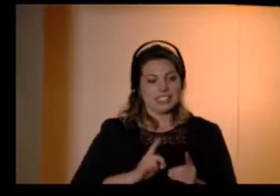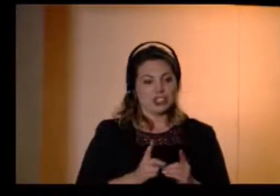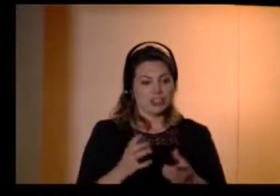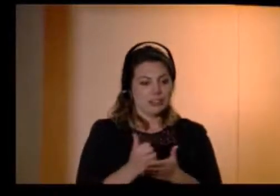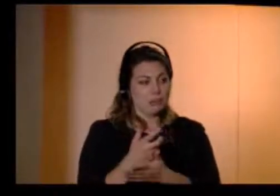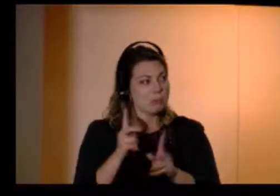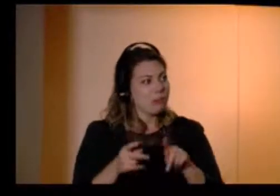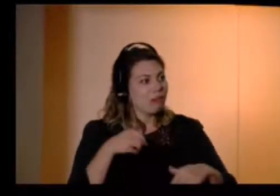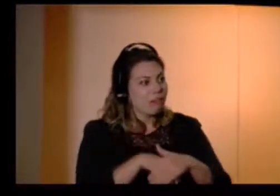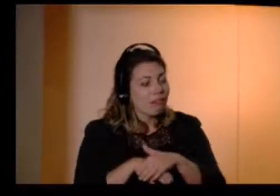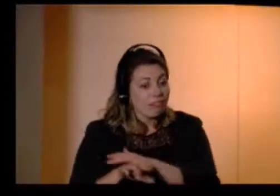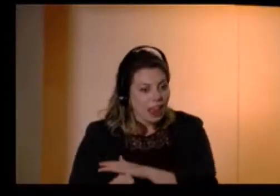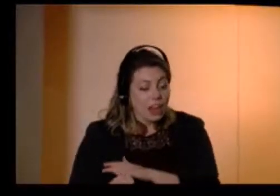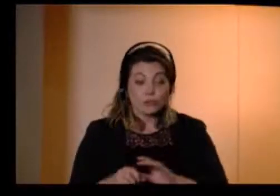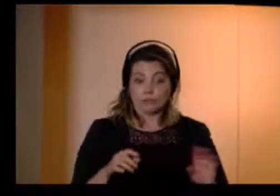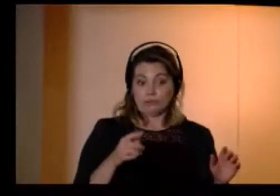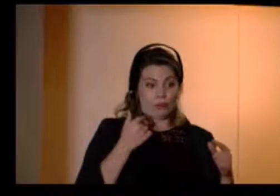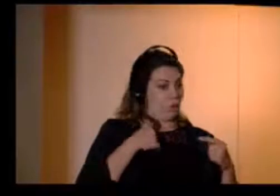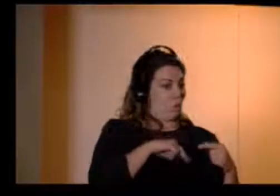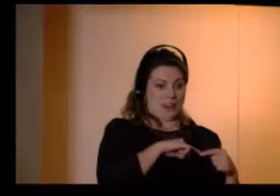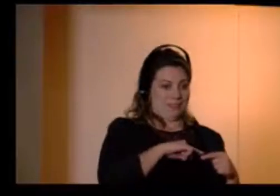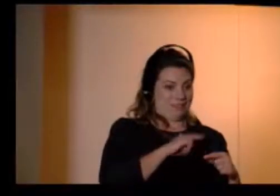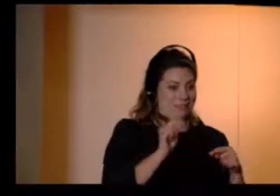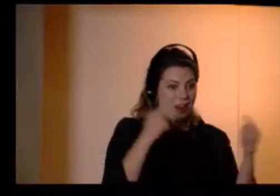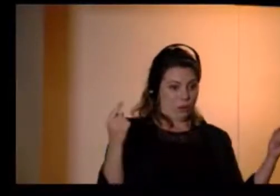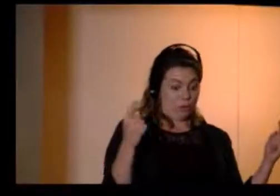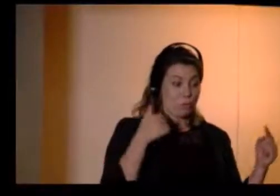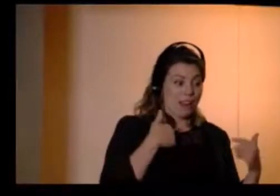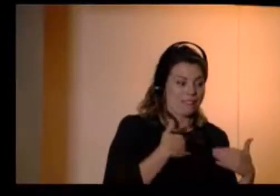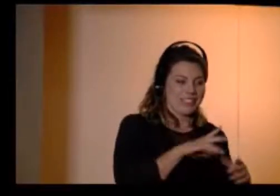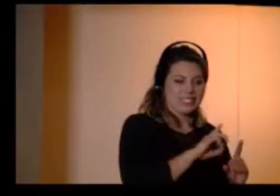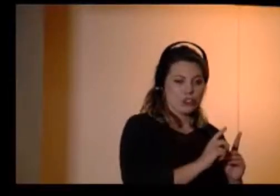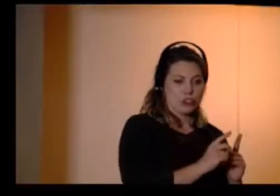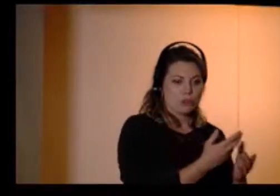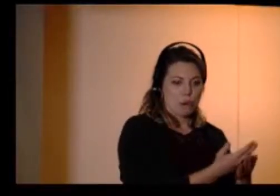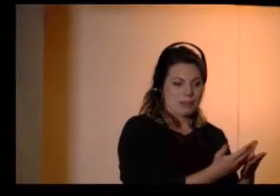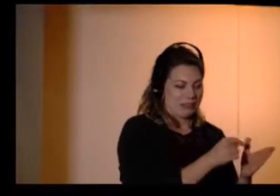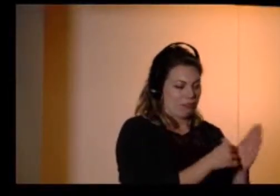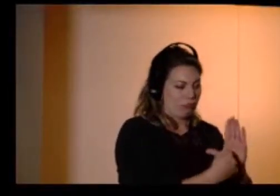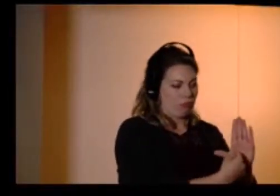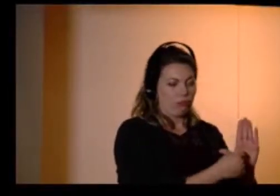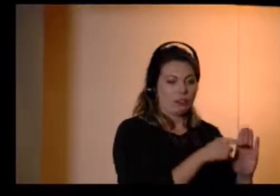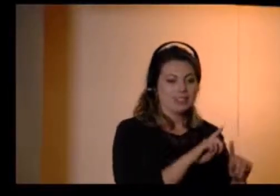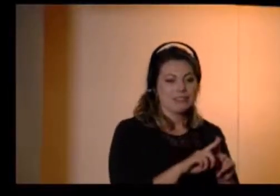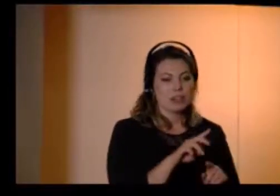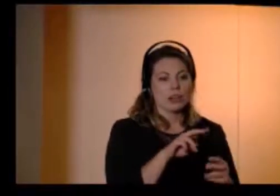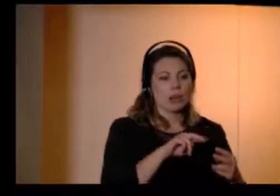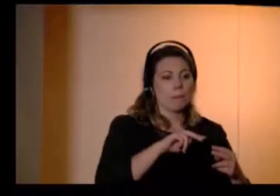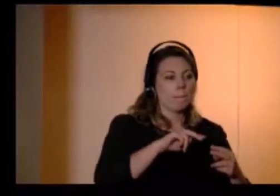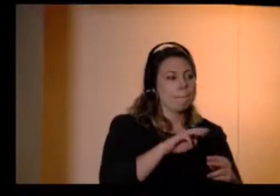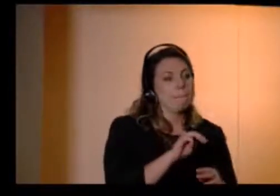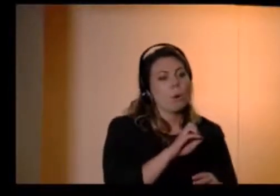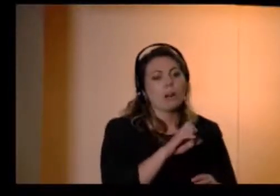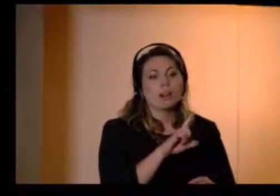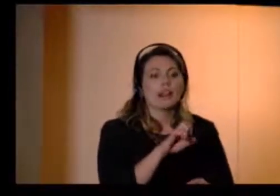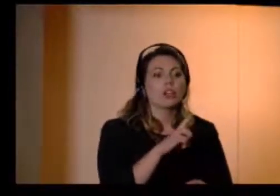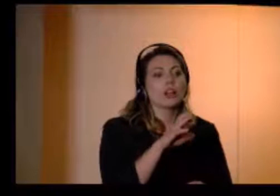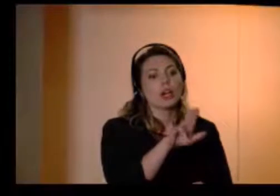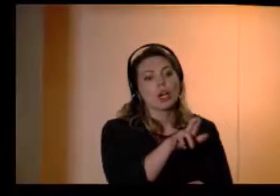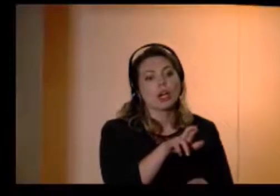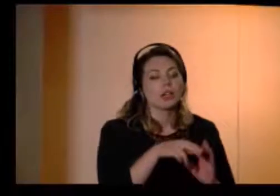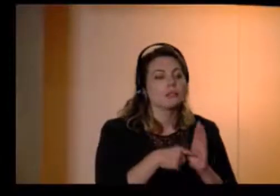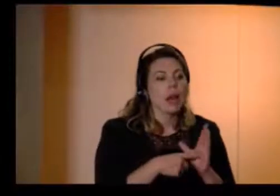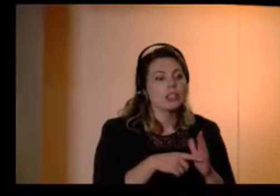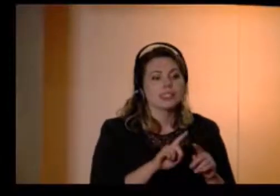access. We are taking digital representations of molecular models and medical image